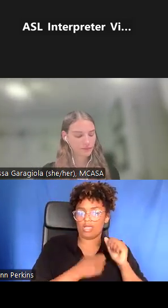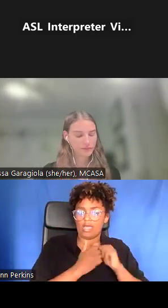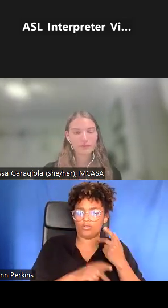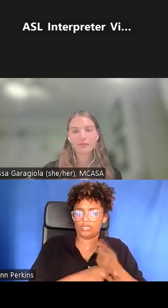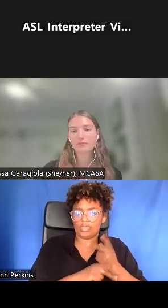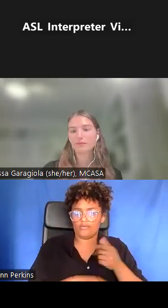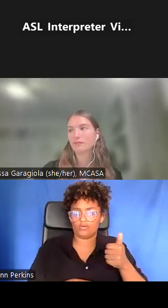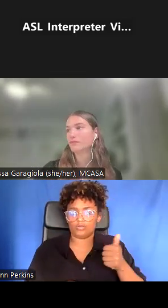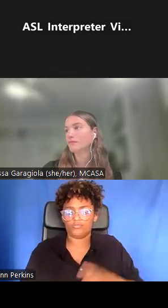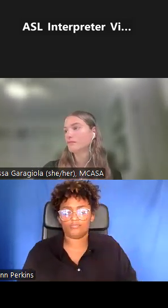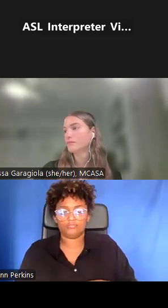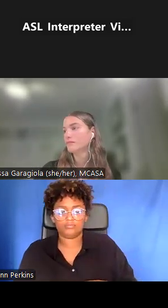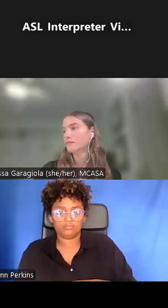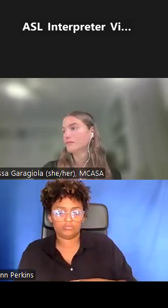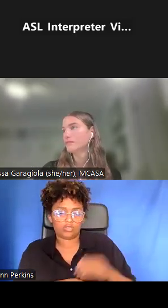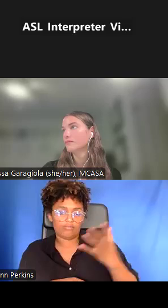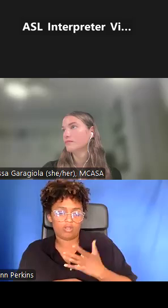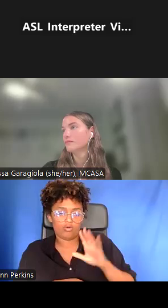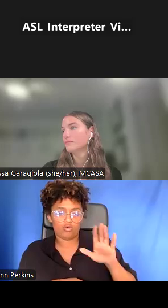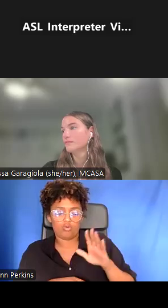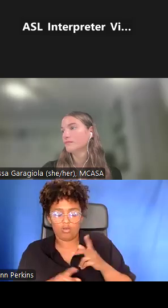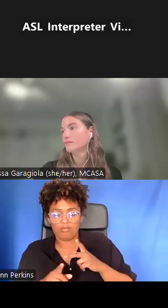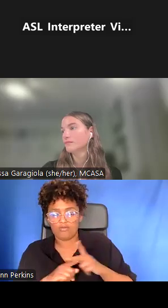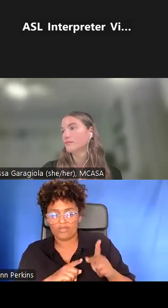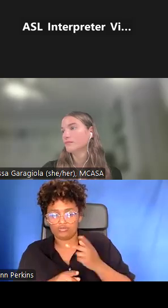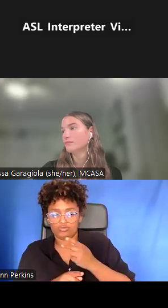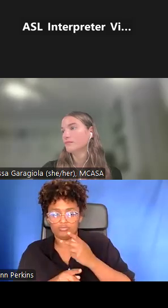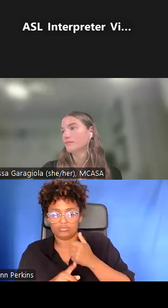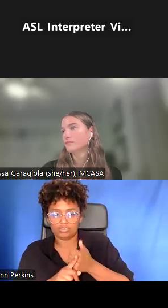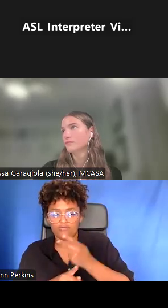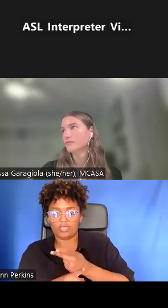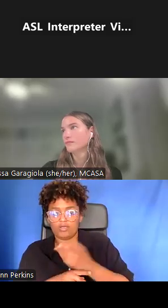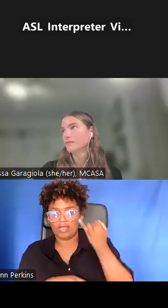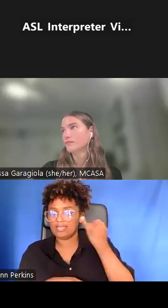you have for your professional self-care, and